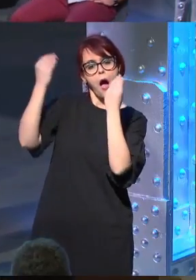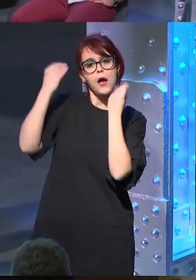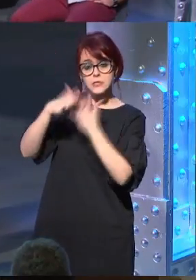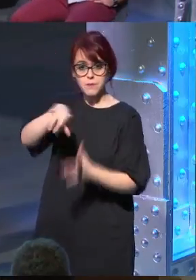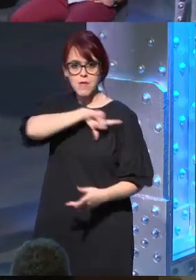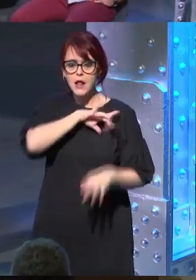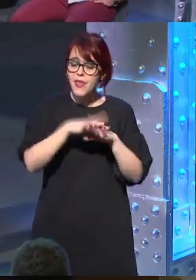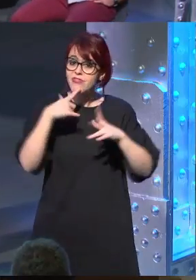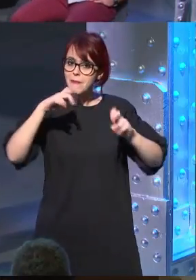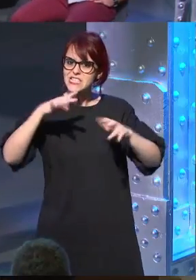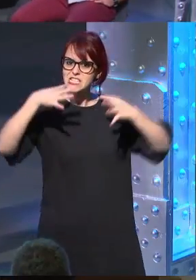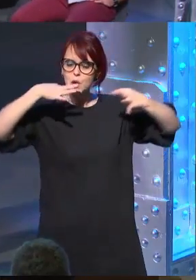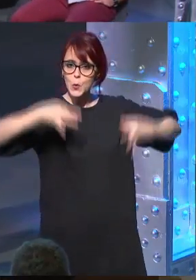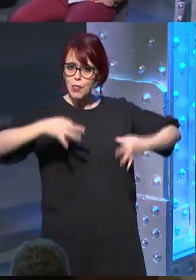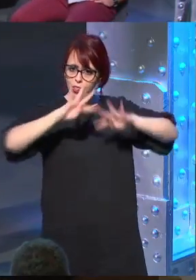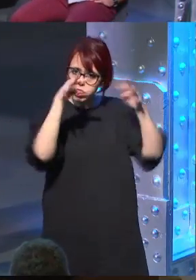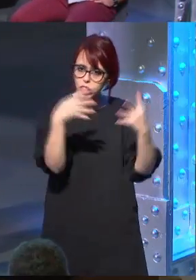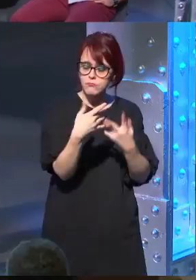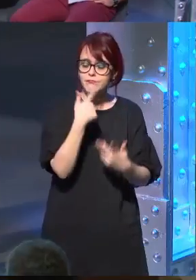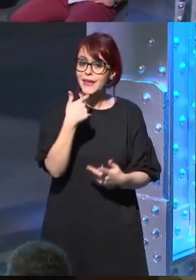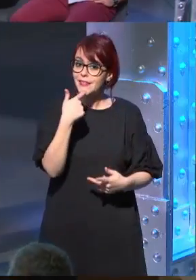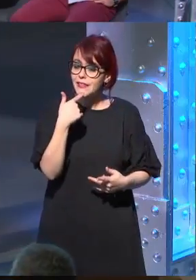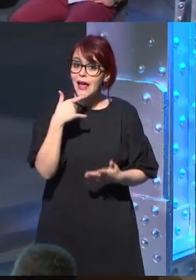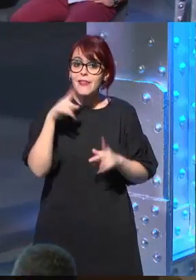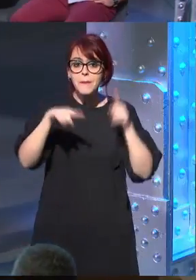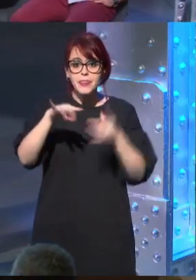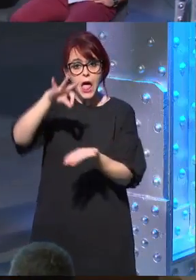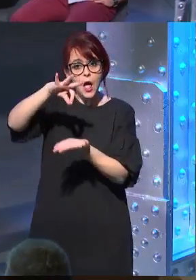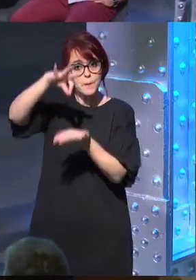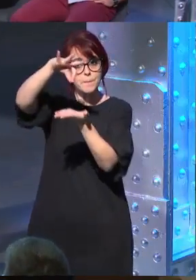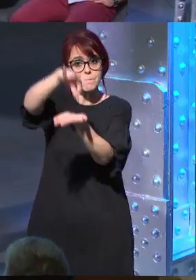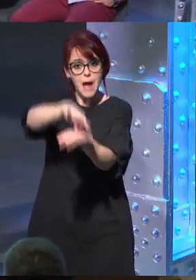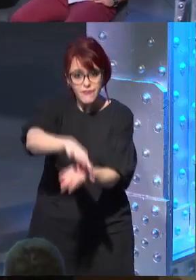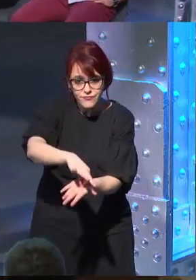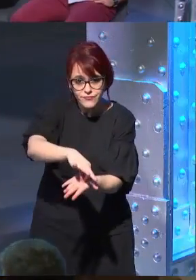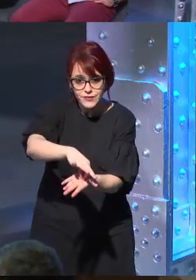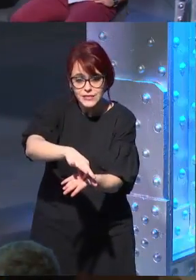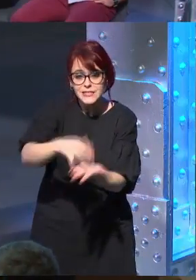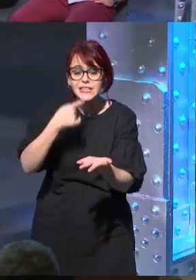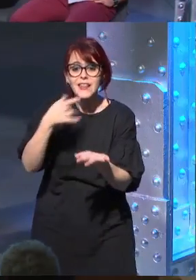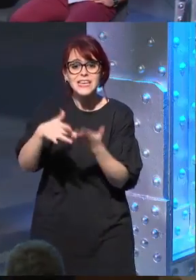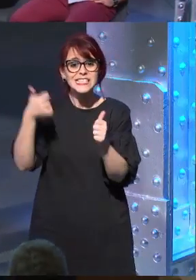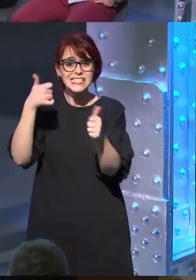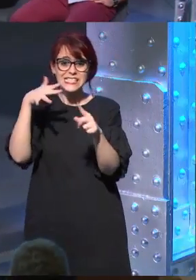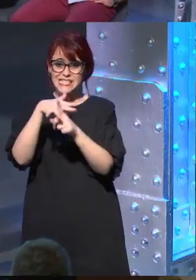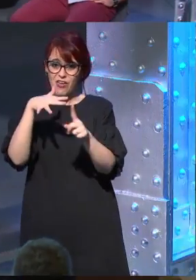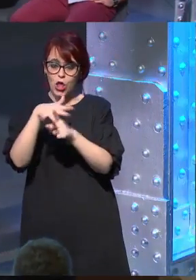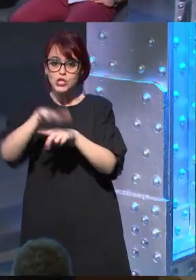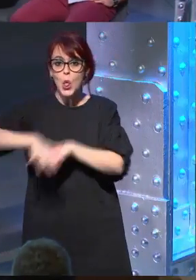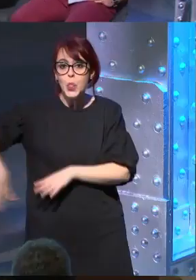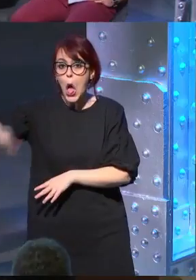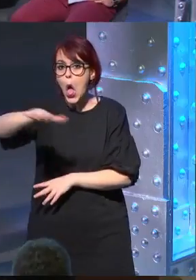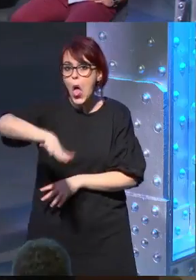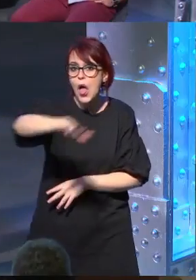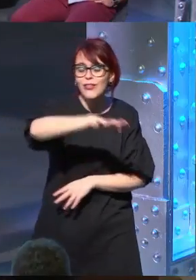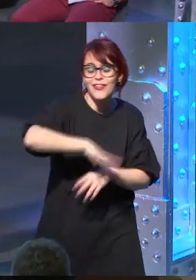a military, and he gave me he briefed me on safety aspects regarding the digital world,